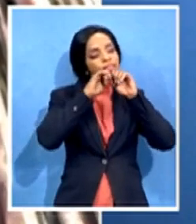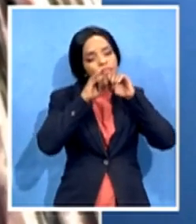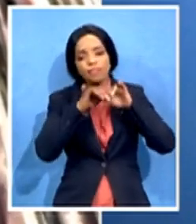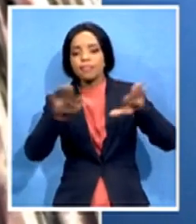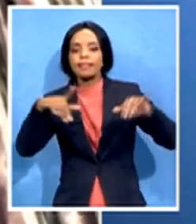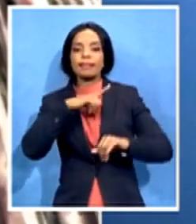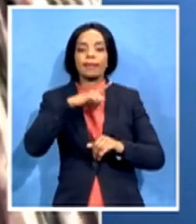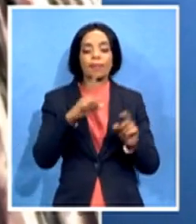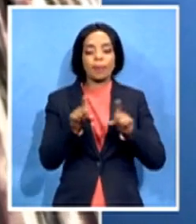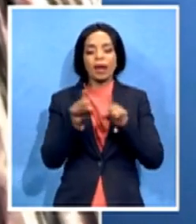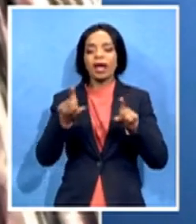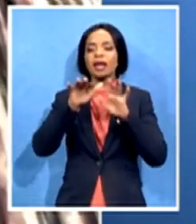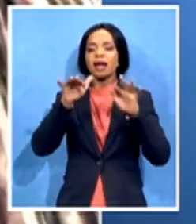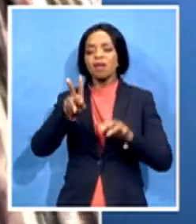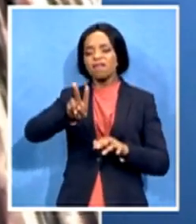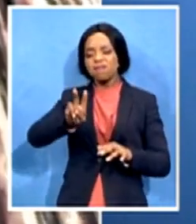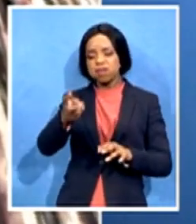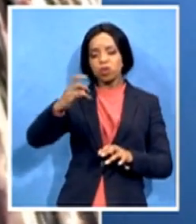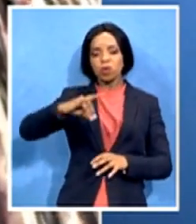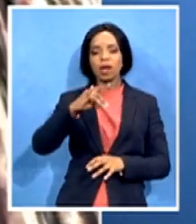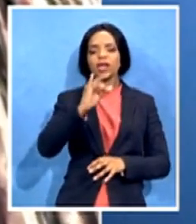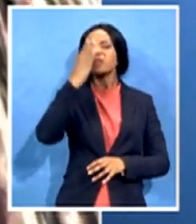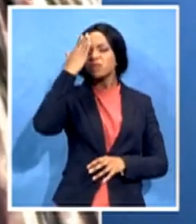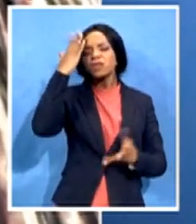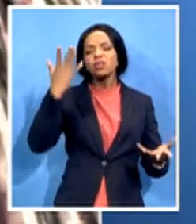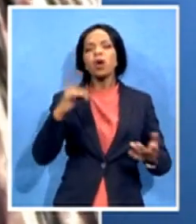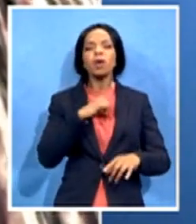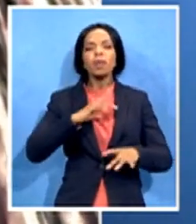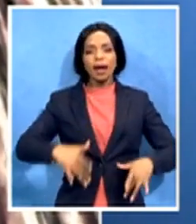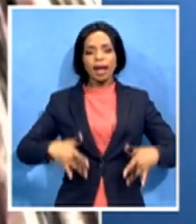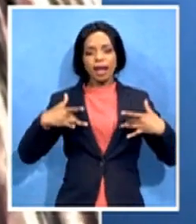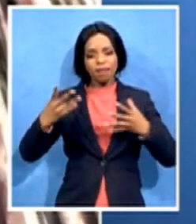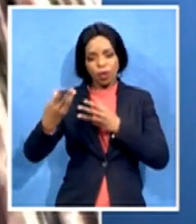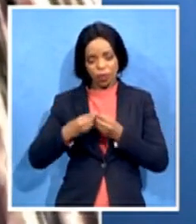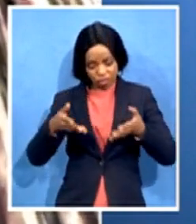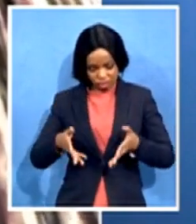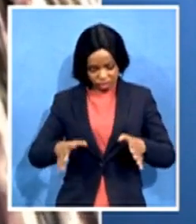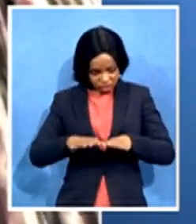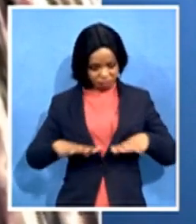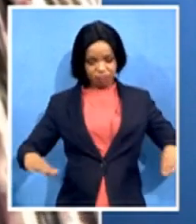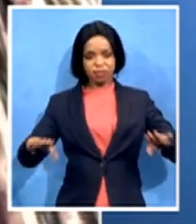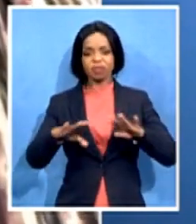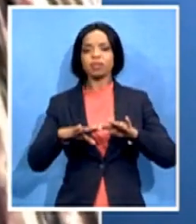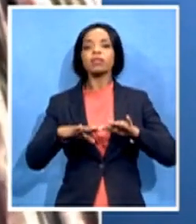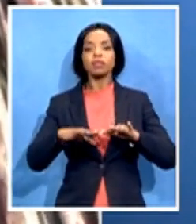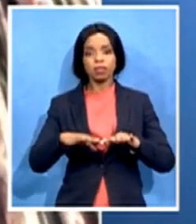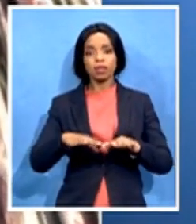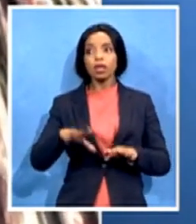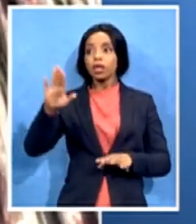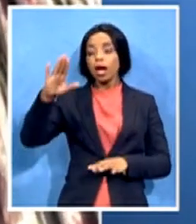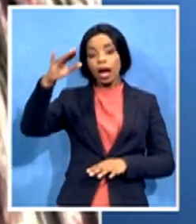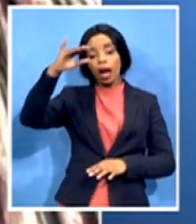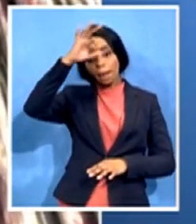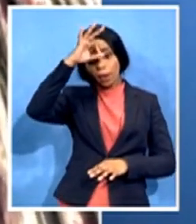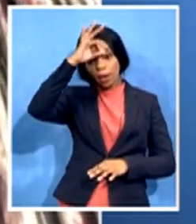us in the rural areas. These impimpis must help the police must up the budget and get as many